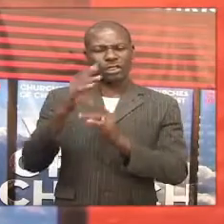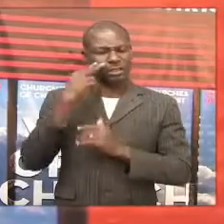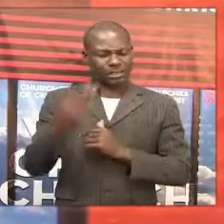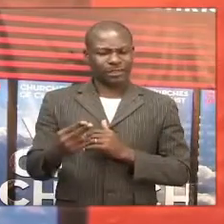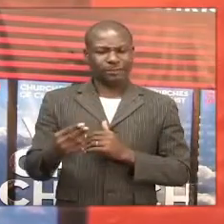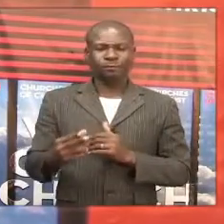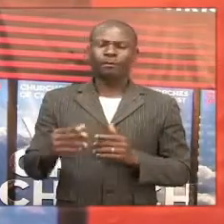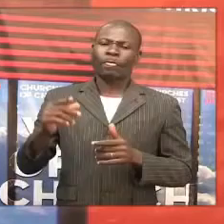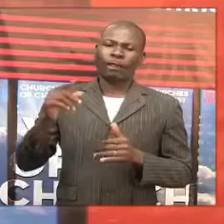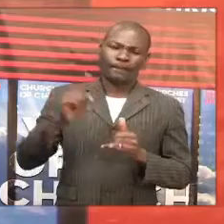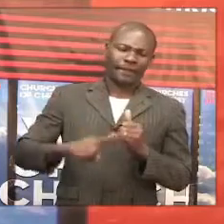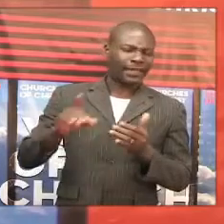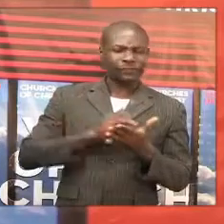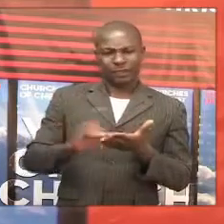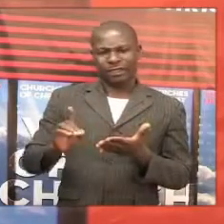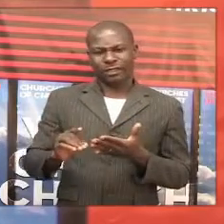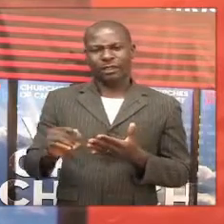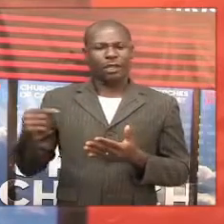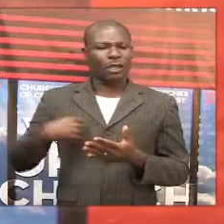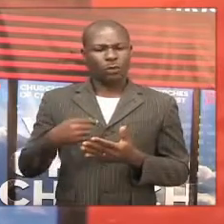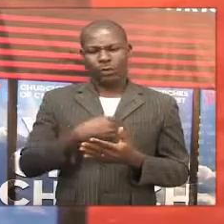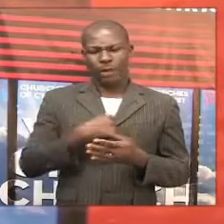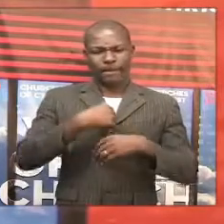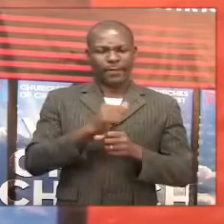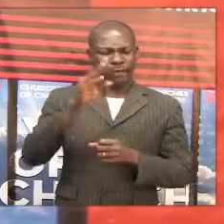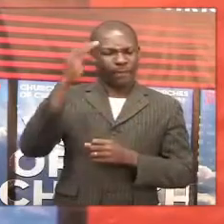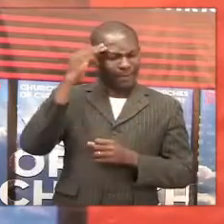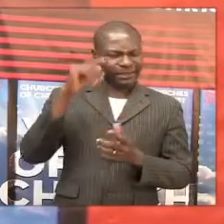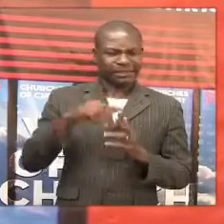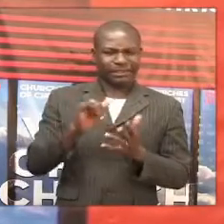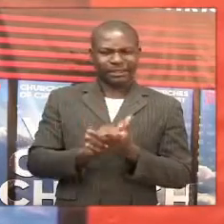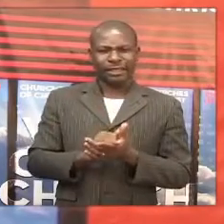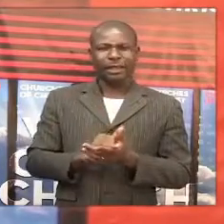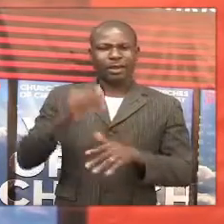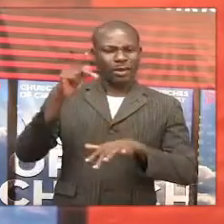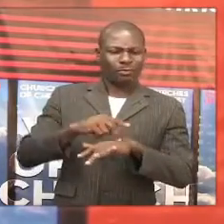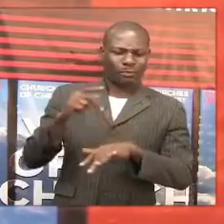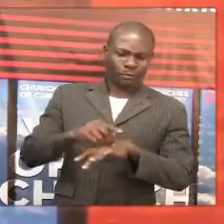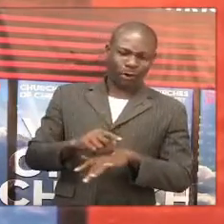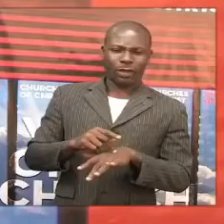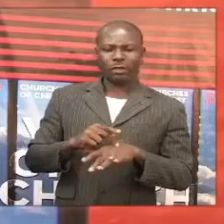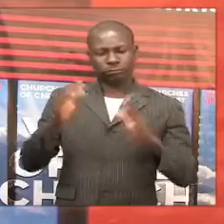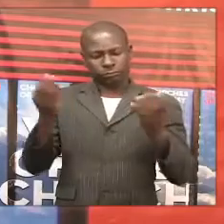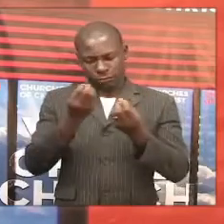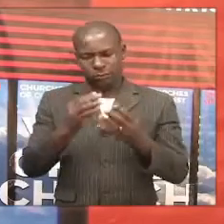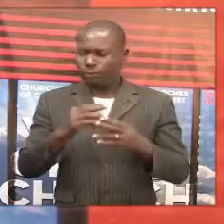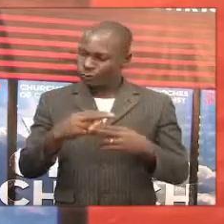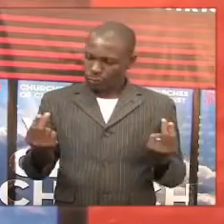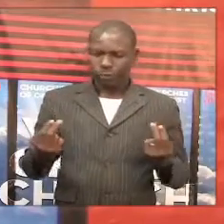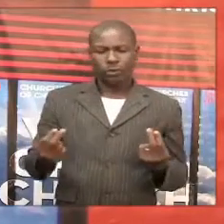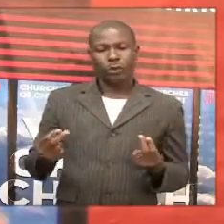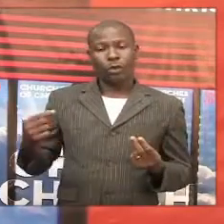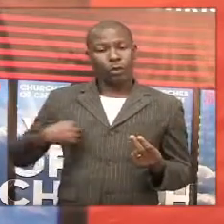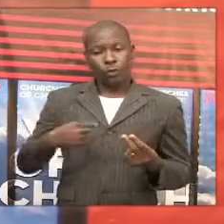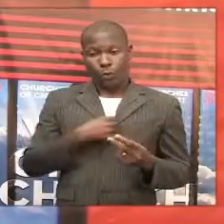Now, cha, a chairman, maybe I can't wag you down so, say, every animal say, oh, Paul cried, you homeda, and as you, and tis that. Nay, I share